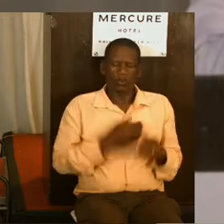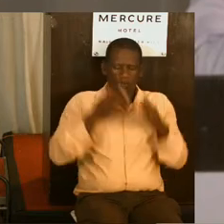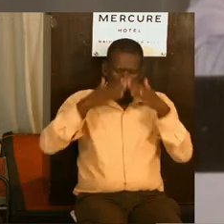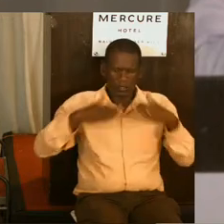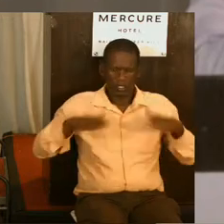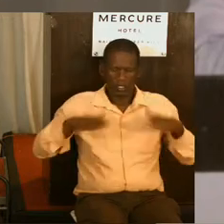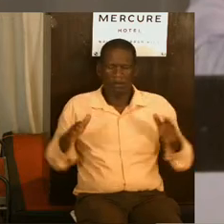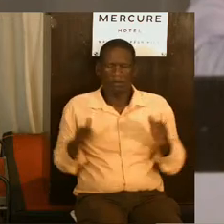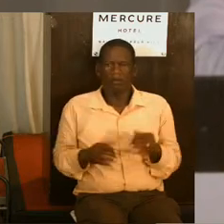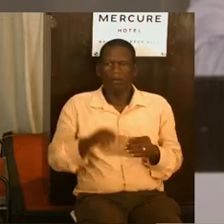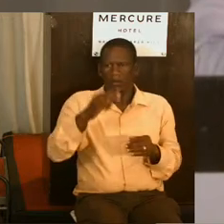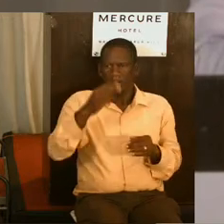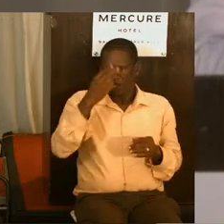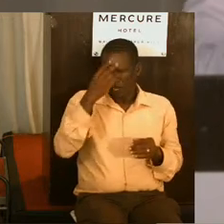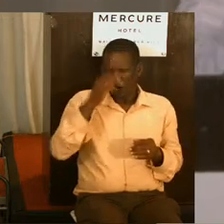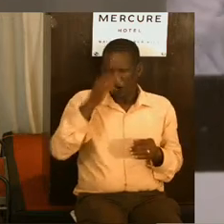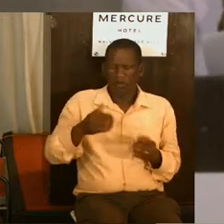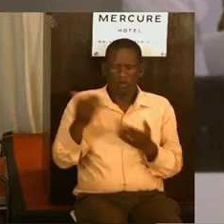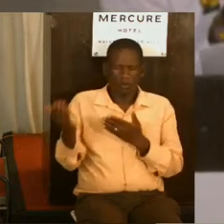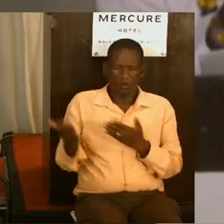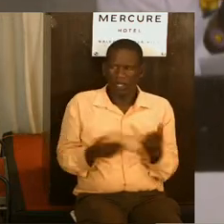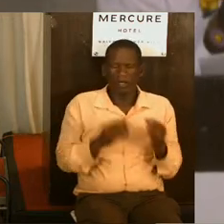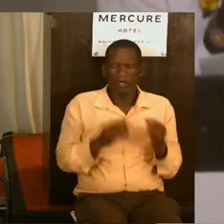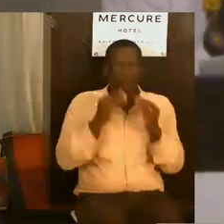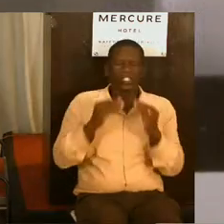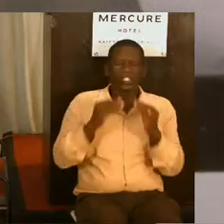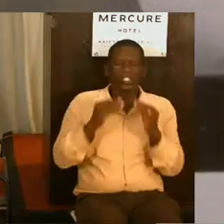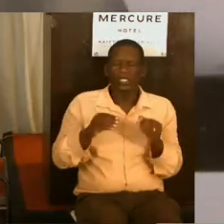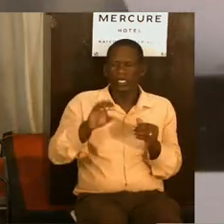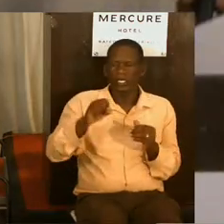Muslim narok County so welcome